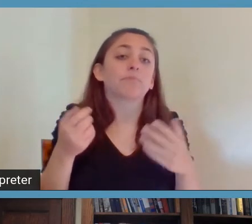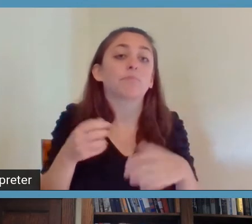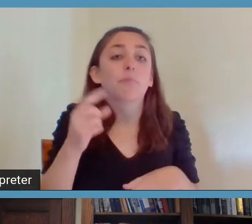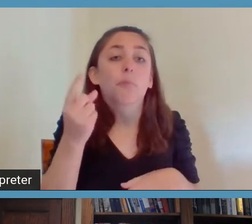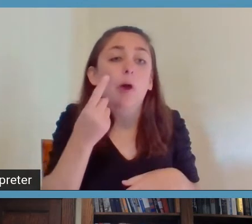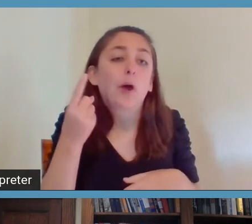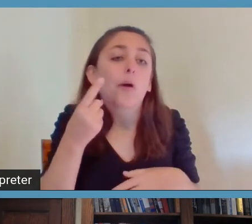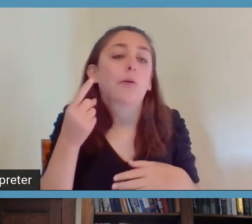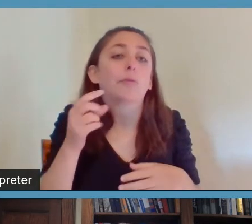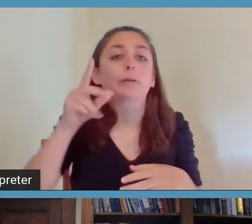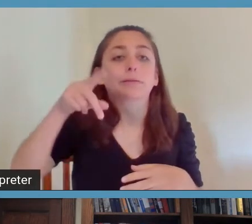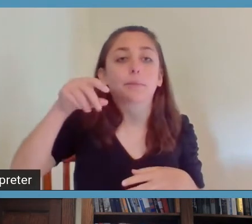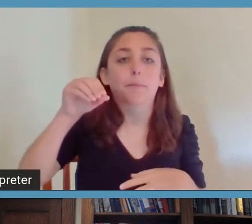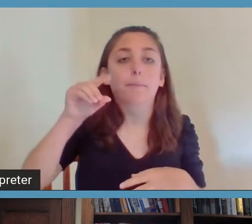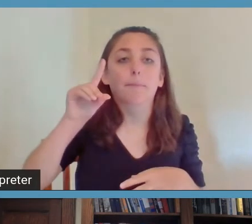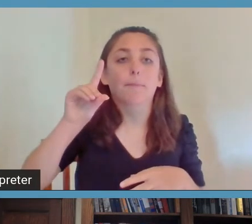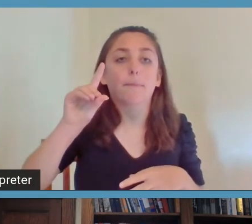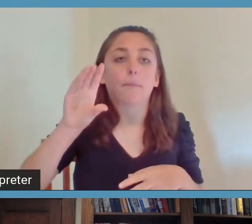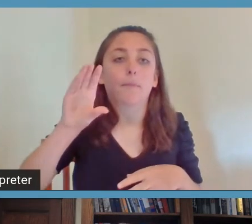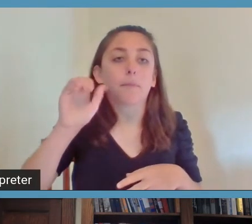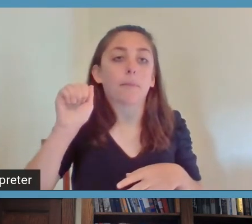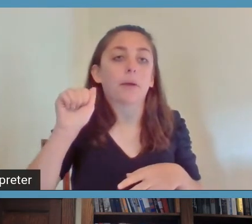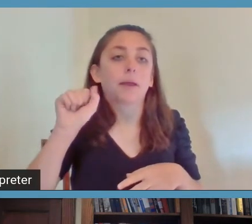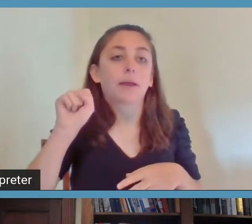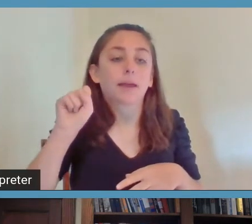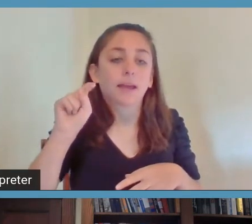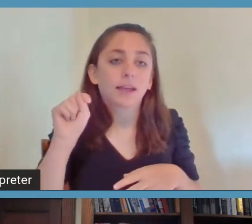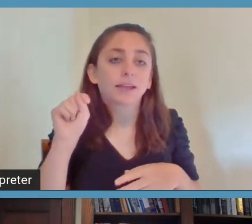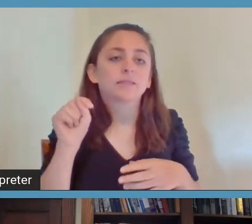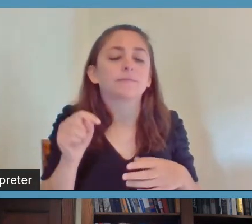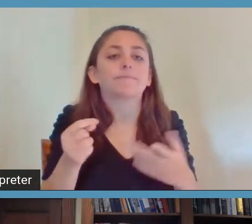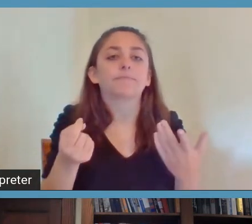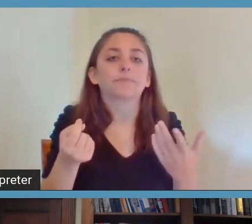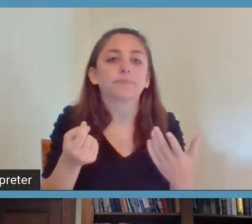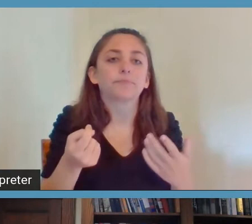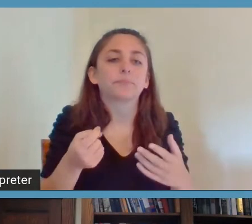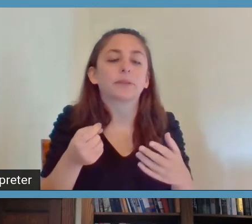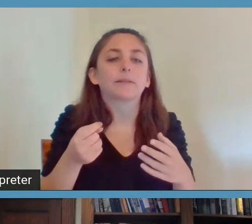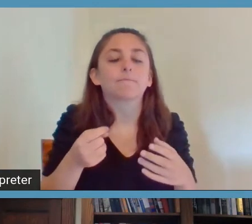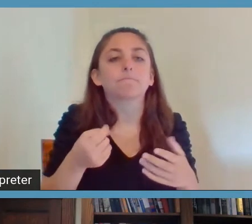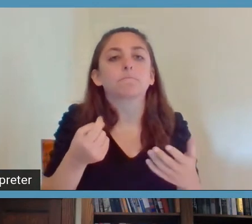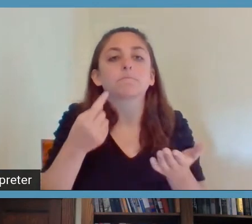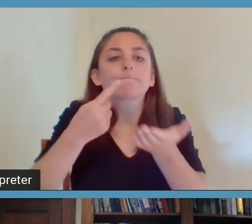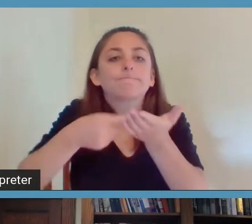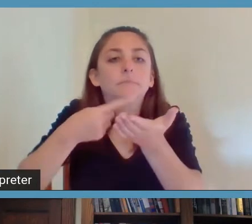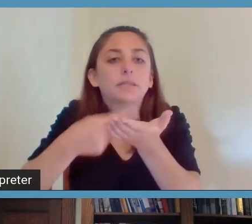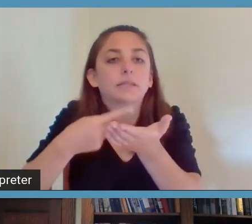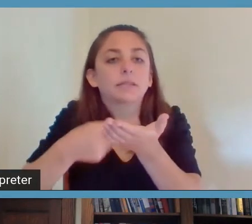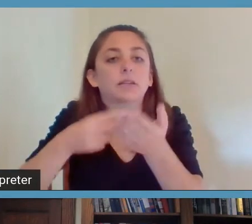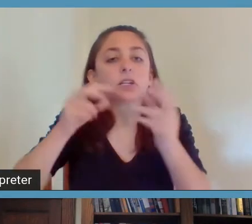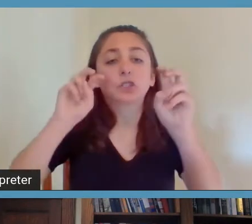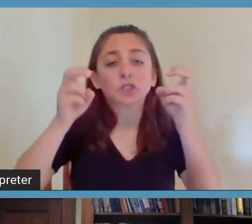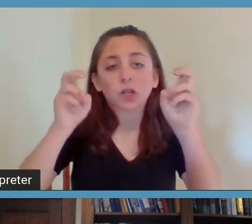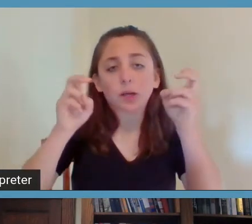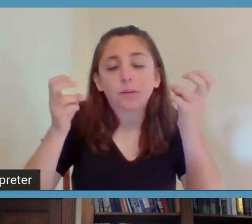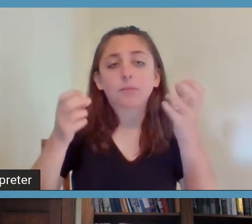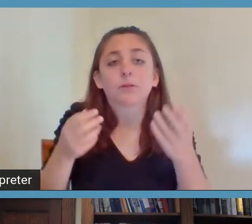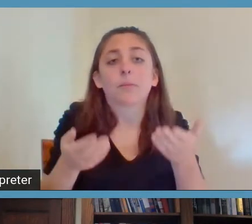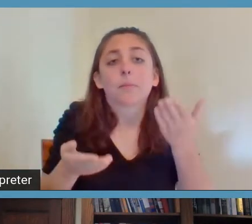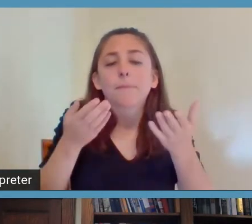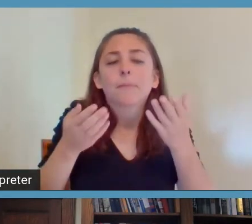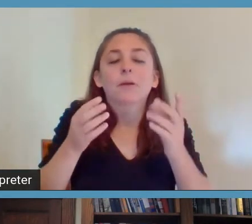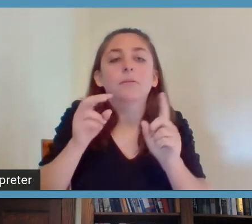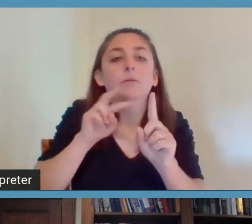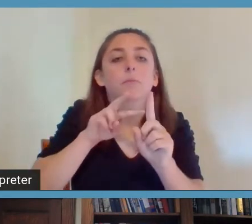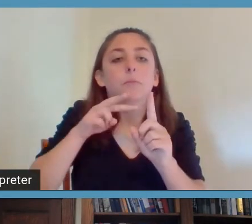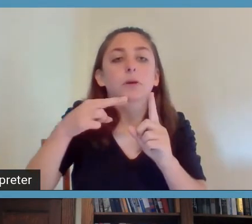back in the archives and say, hey, we talked to this person about this topic about a year ago, and you may find their perspective useful. So